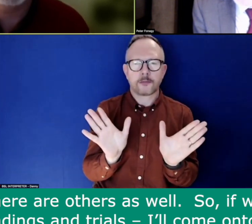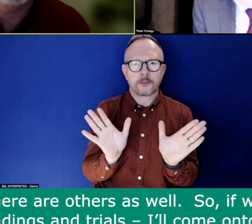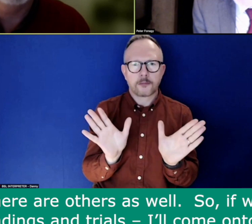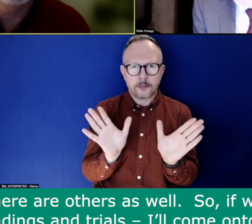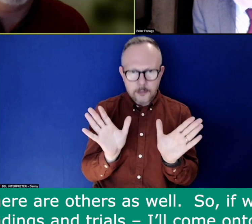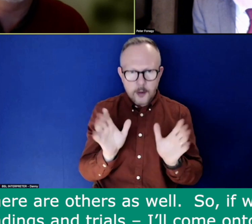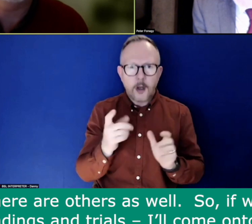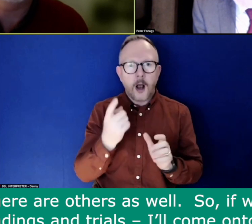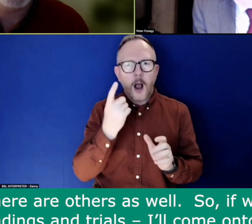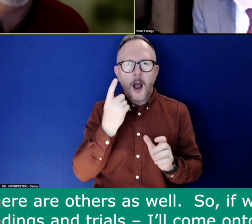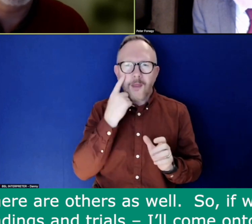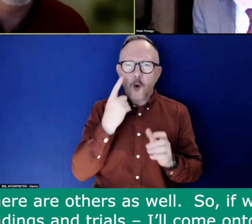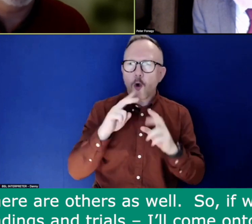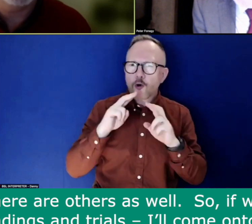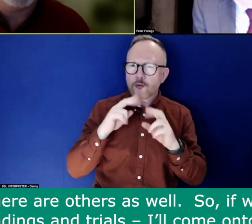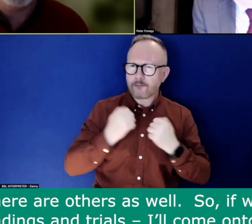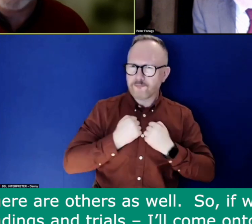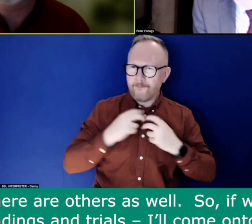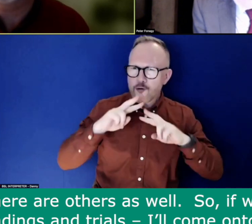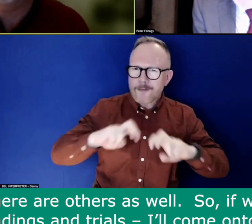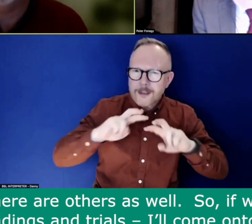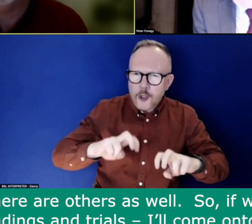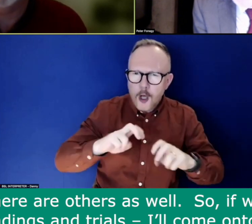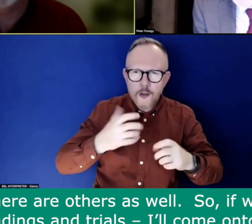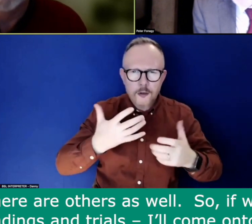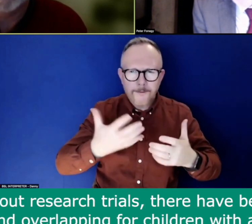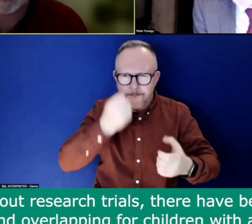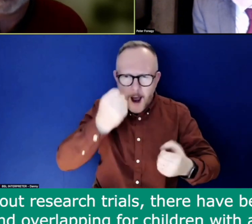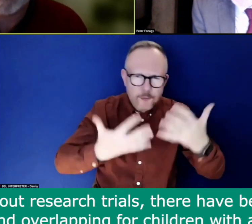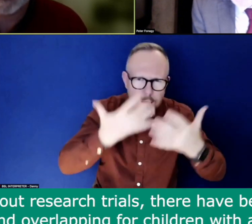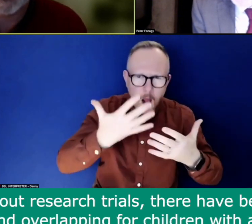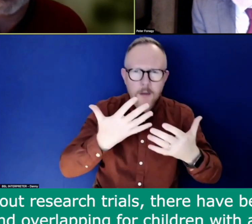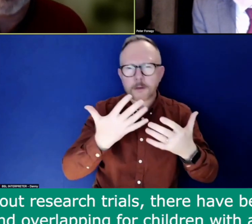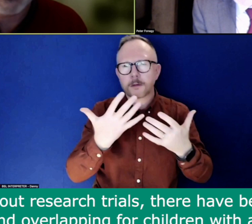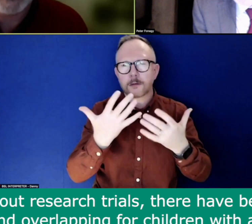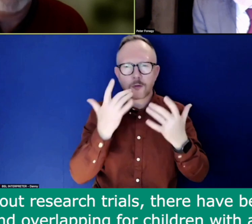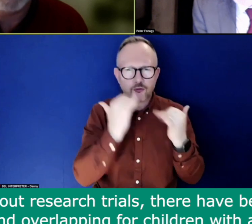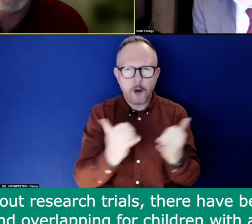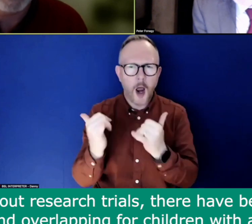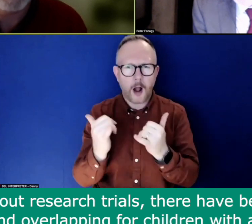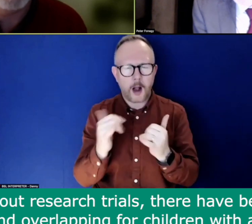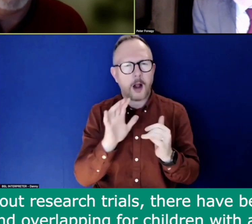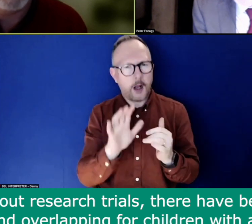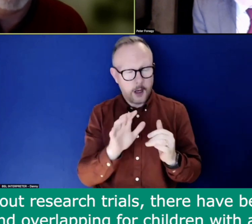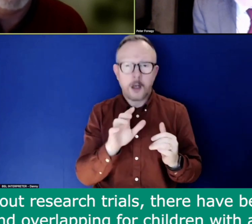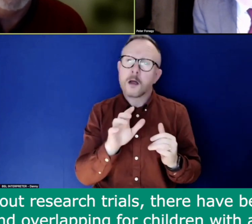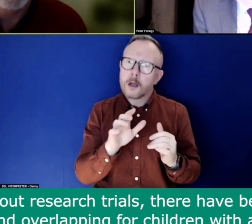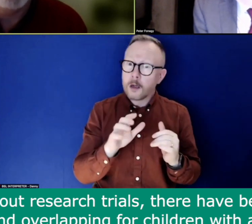about research findings and trials, and come on to practice in a moment, but think just about research trials. There have been trials